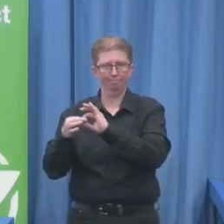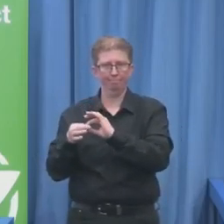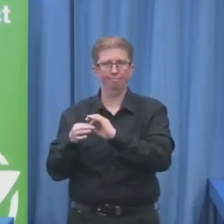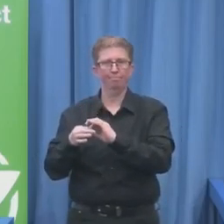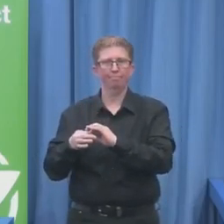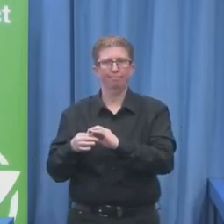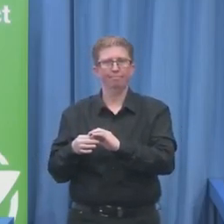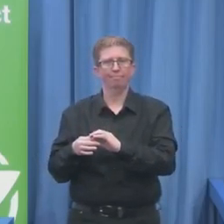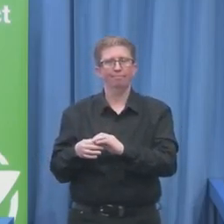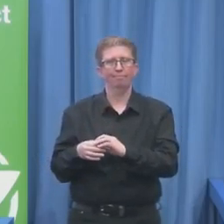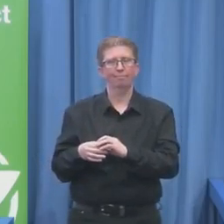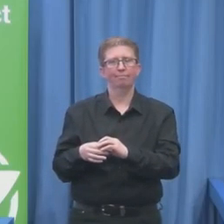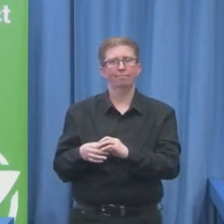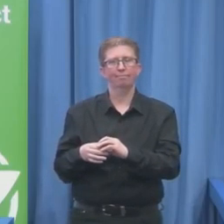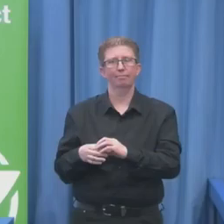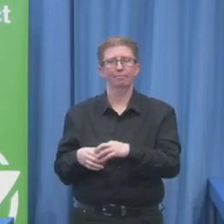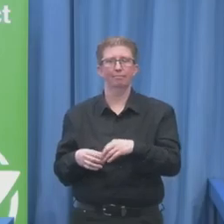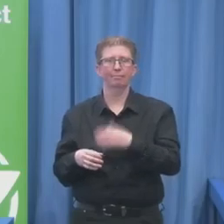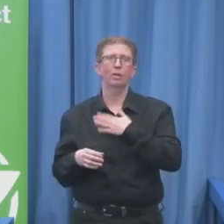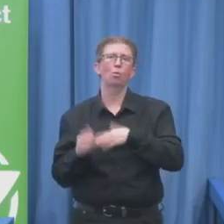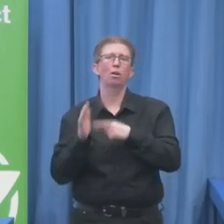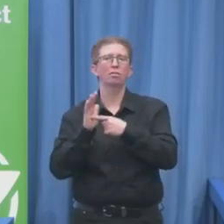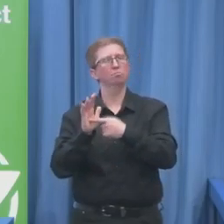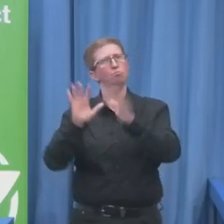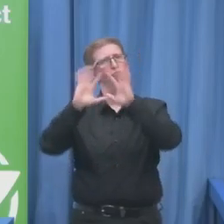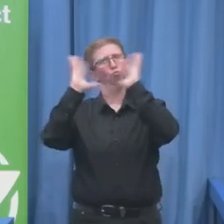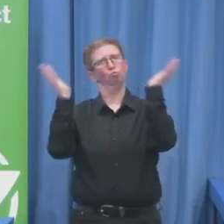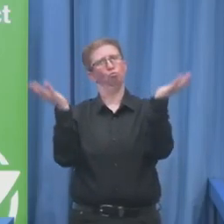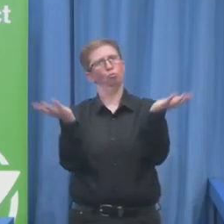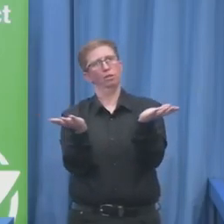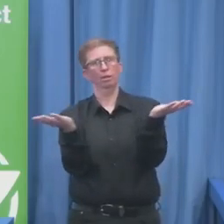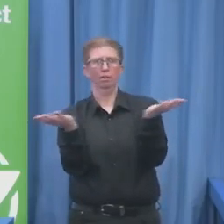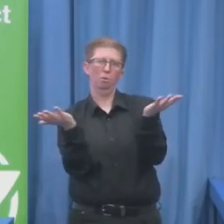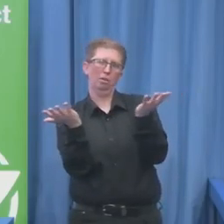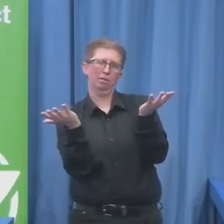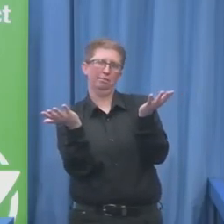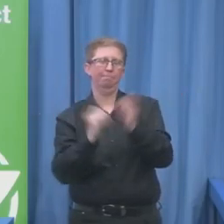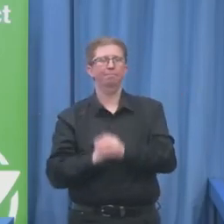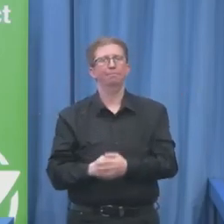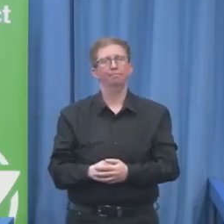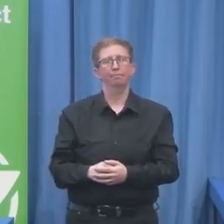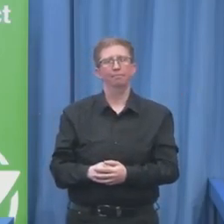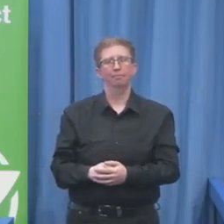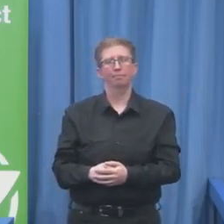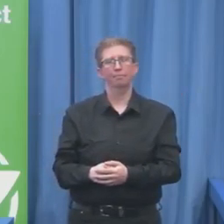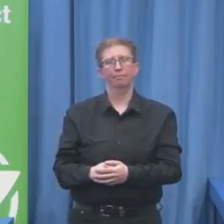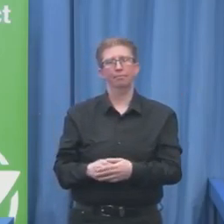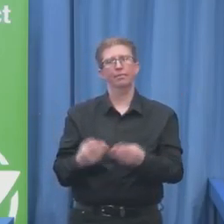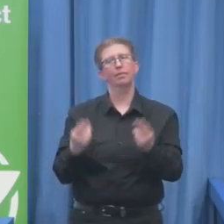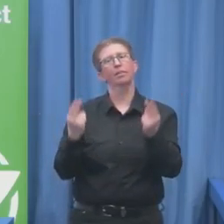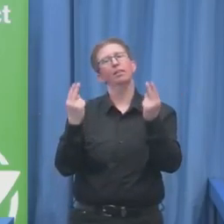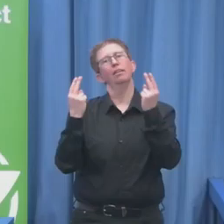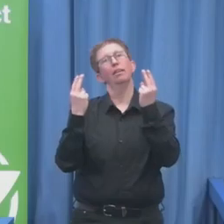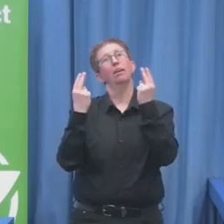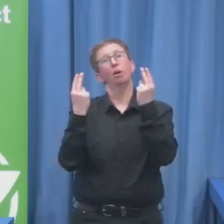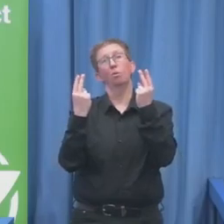Do not lose your hope. Be human and fight for your values.